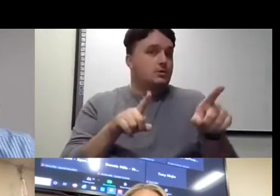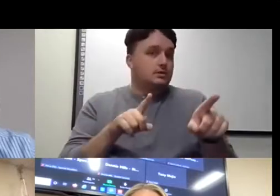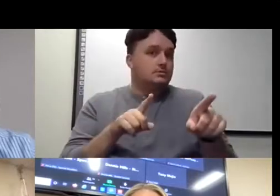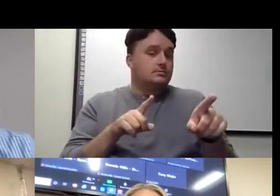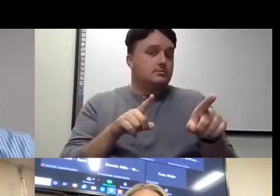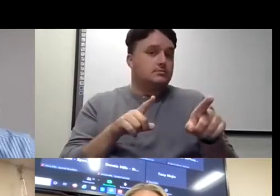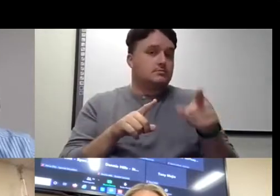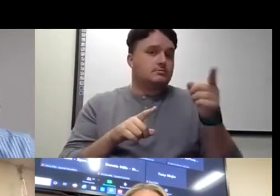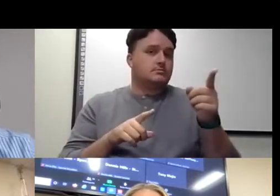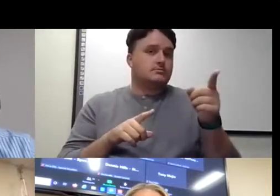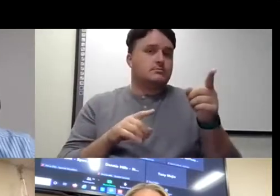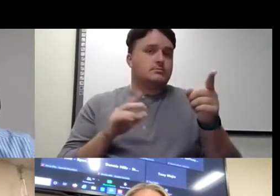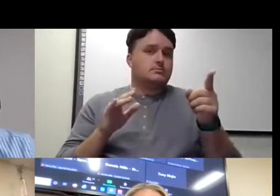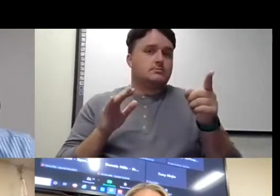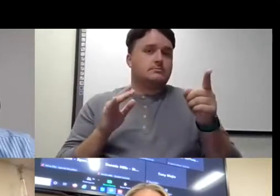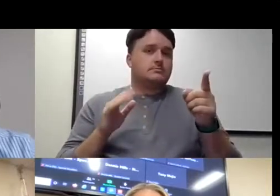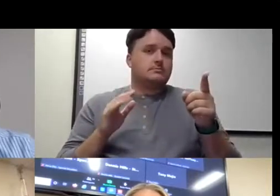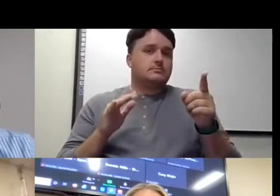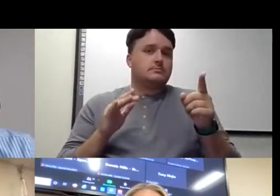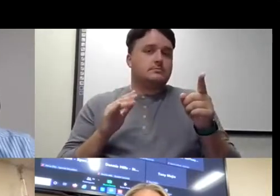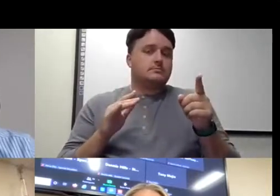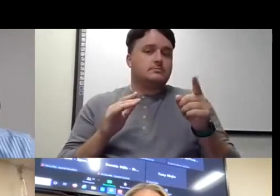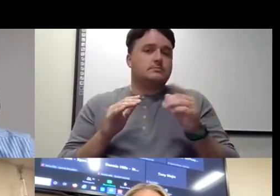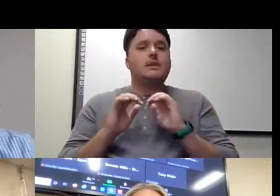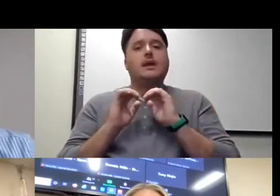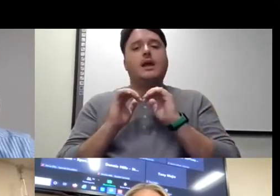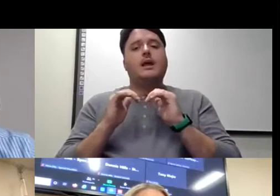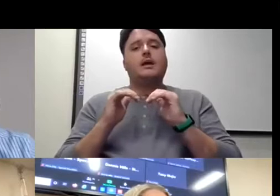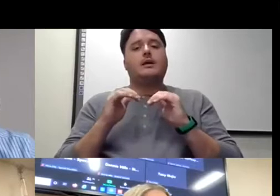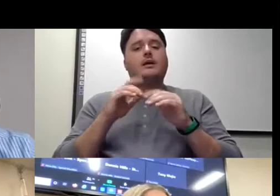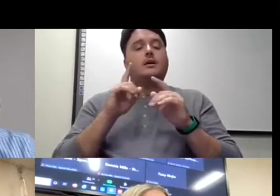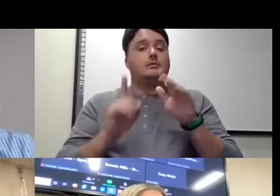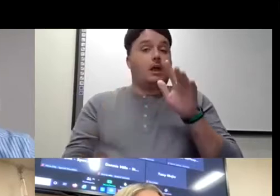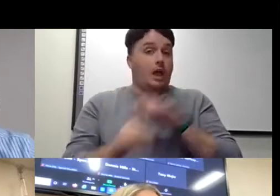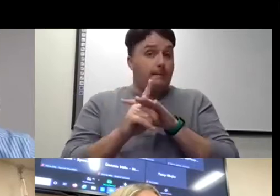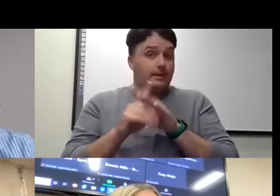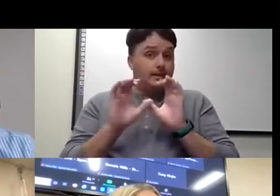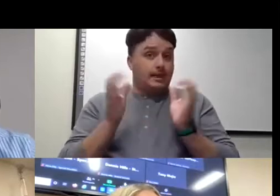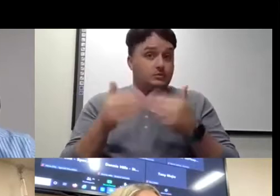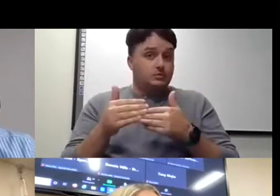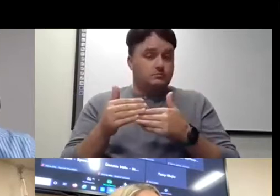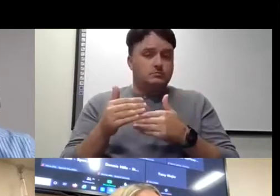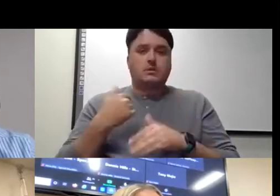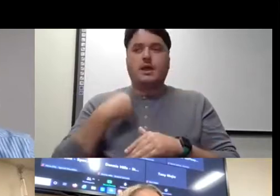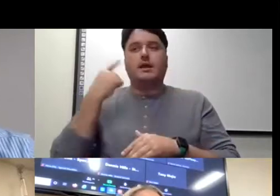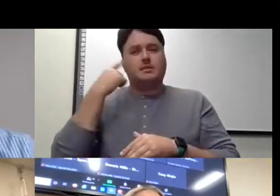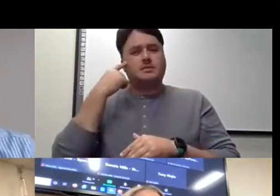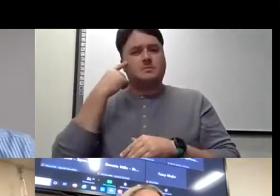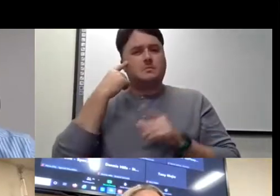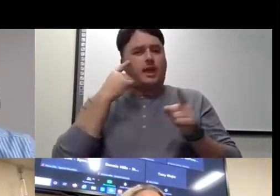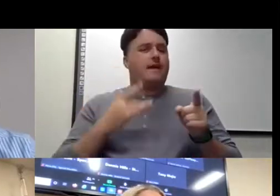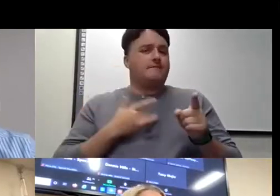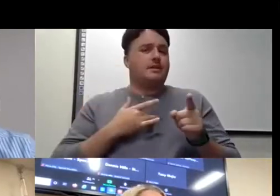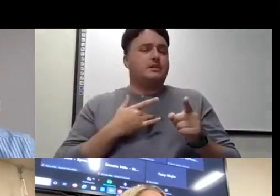hopping into classrooms. Yeah, I think, I mean, I feel like